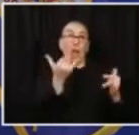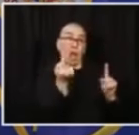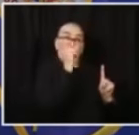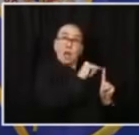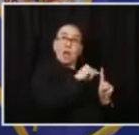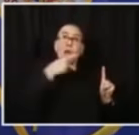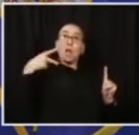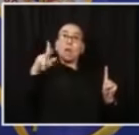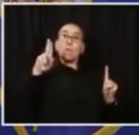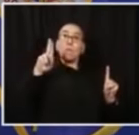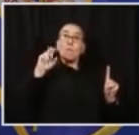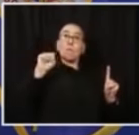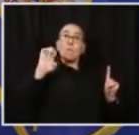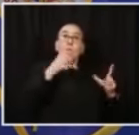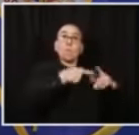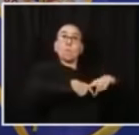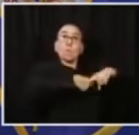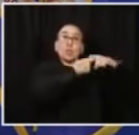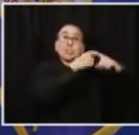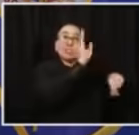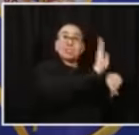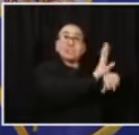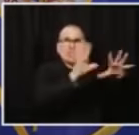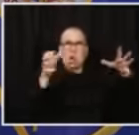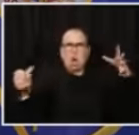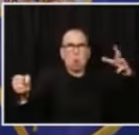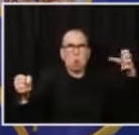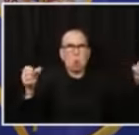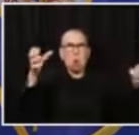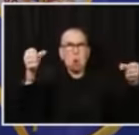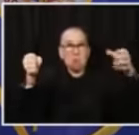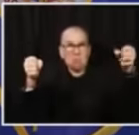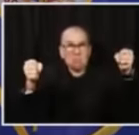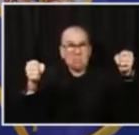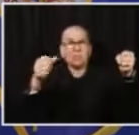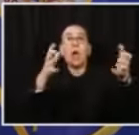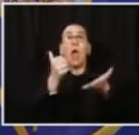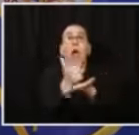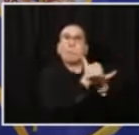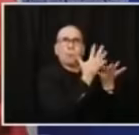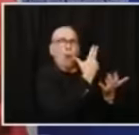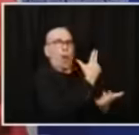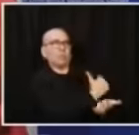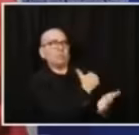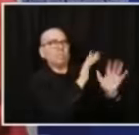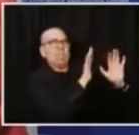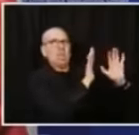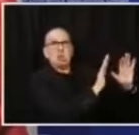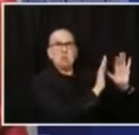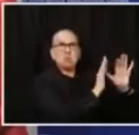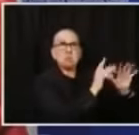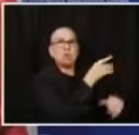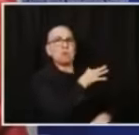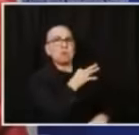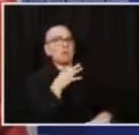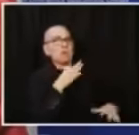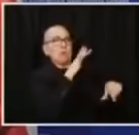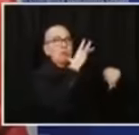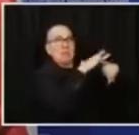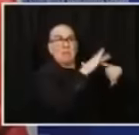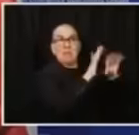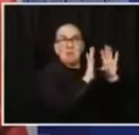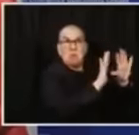systems could continue to maintain. And so vaccinating healthcare workers really makes a difference for that. So we looked at